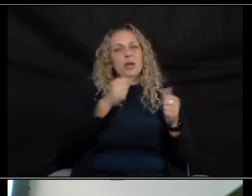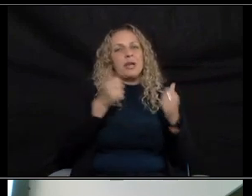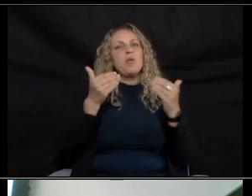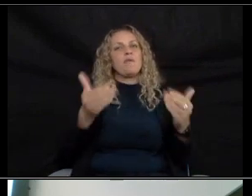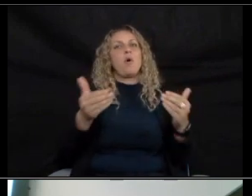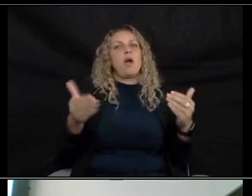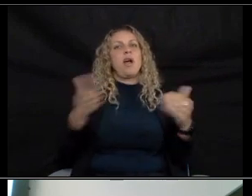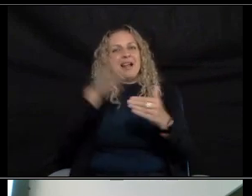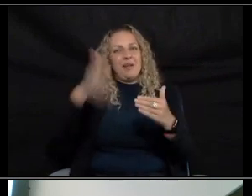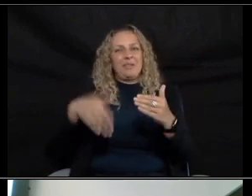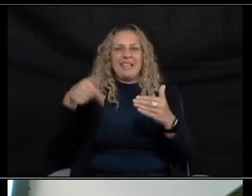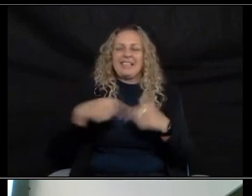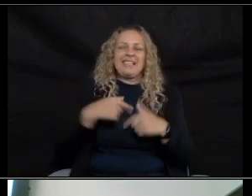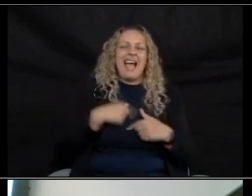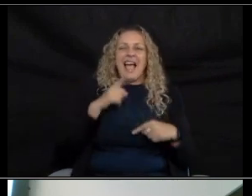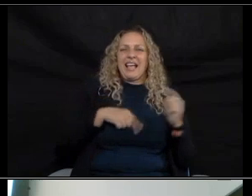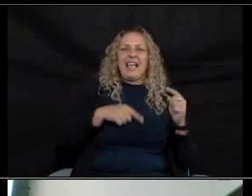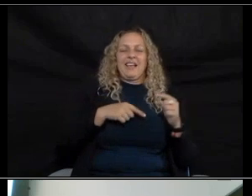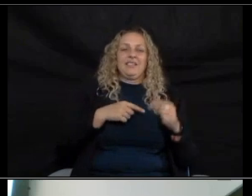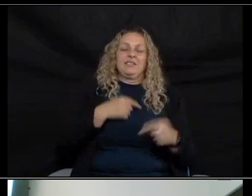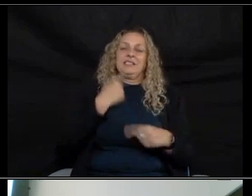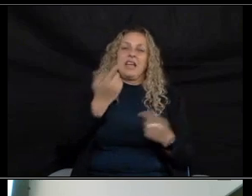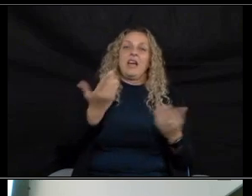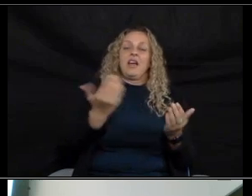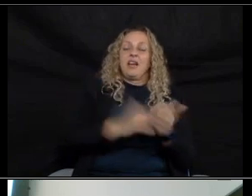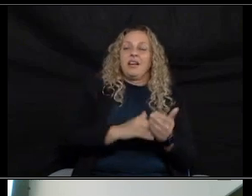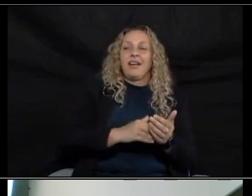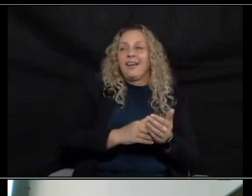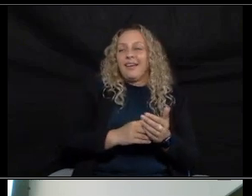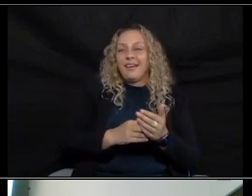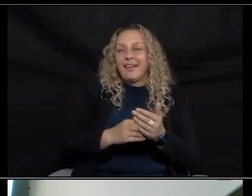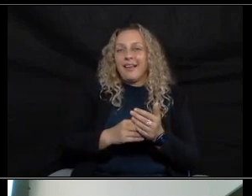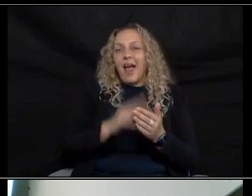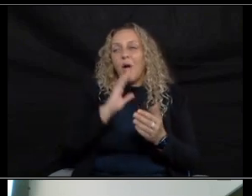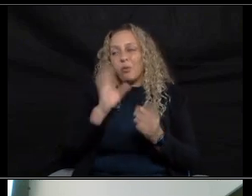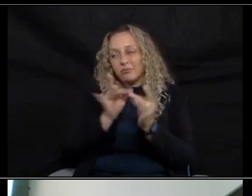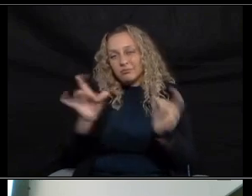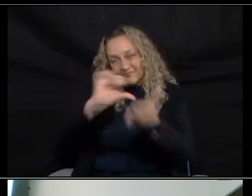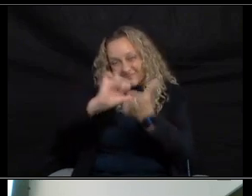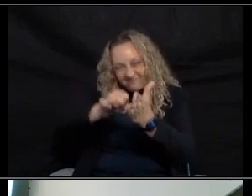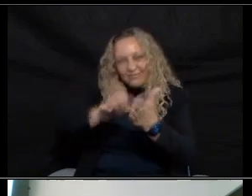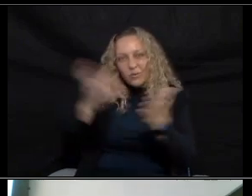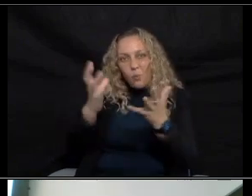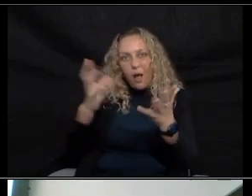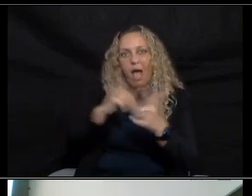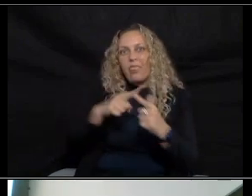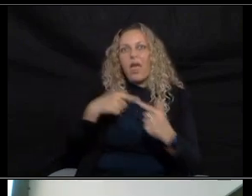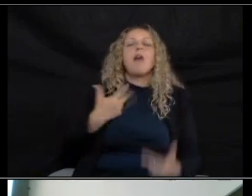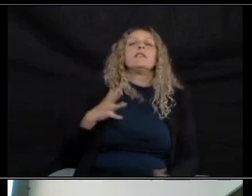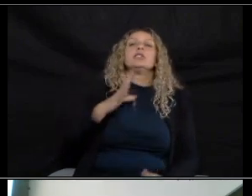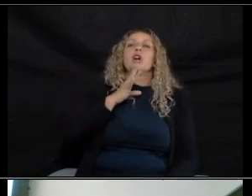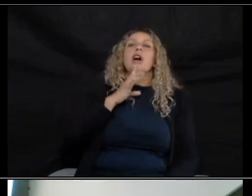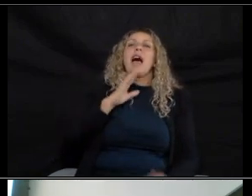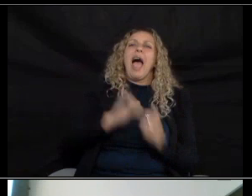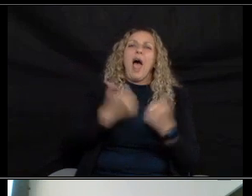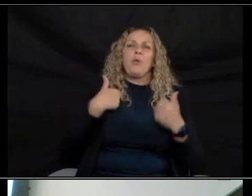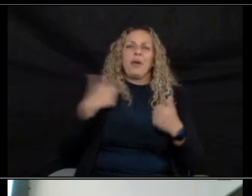complete this. I just, I can't say it enough, so I'll say it one more time and stop talking. I don't see how we can double